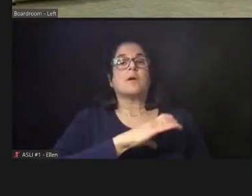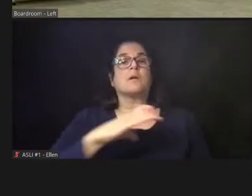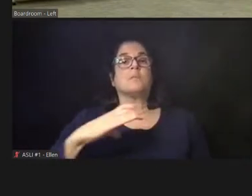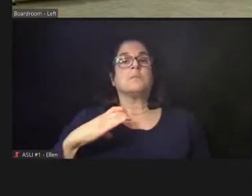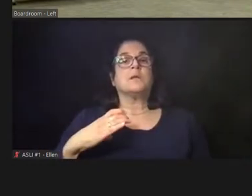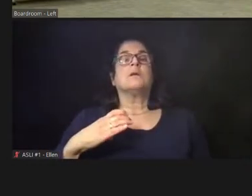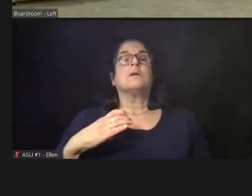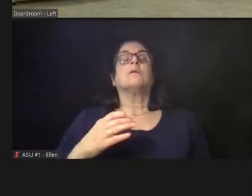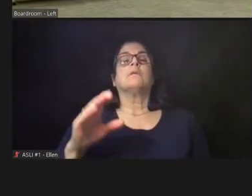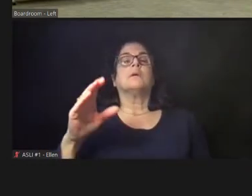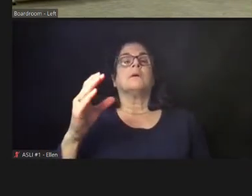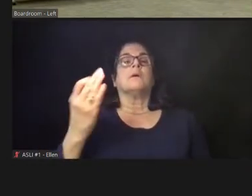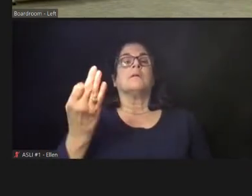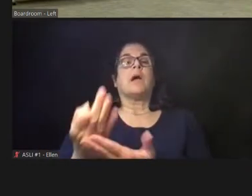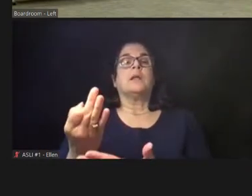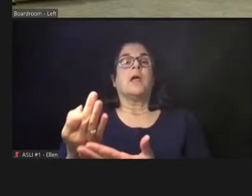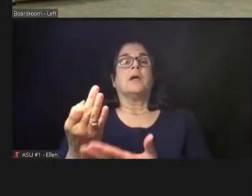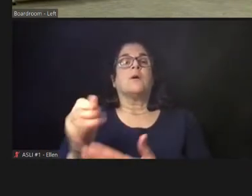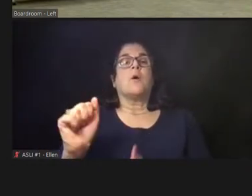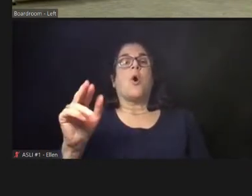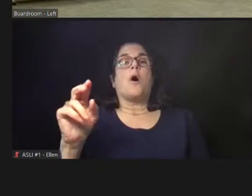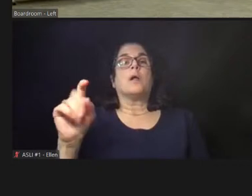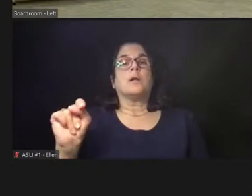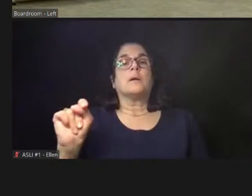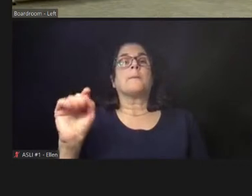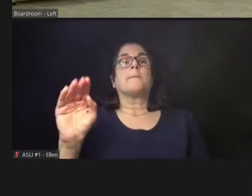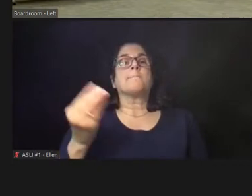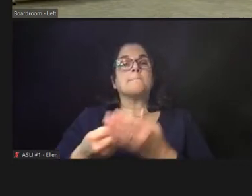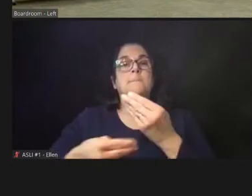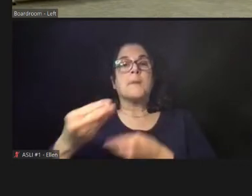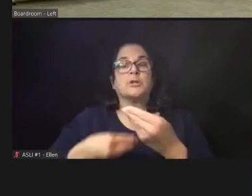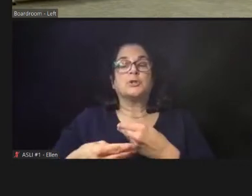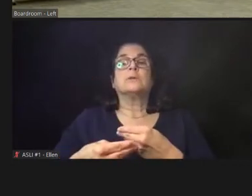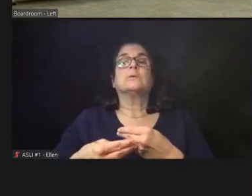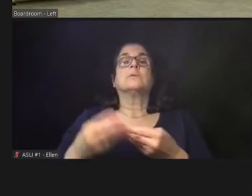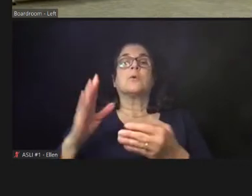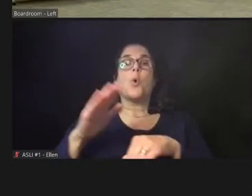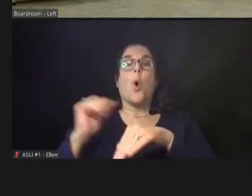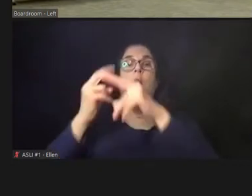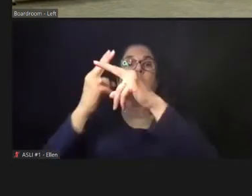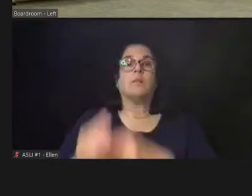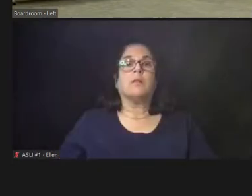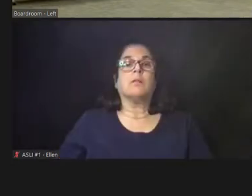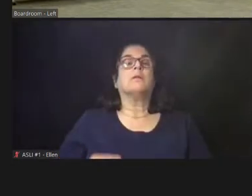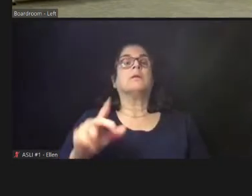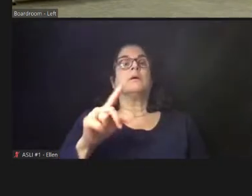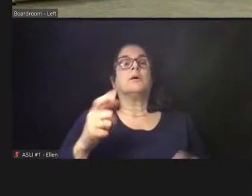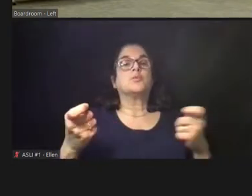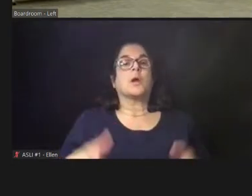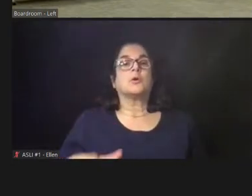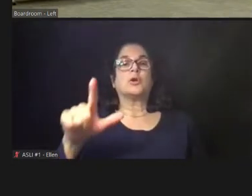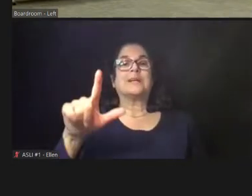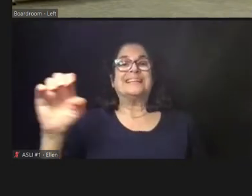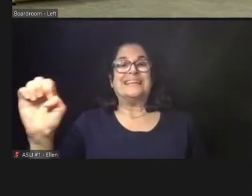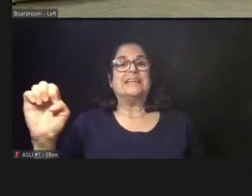Budget. Will the Secretary call the roll? Yes, Director Lee. Present. Director